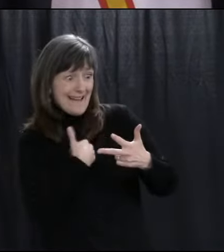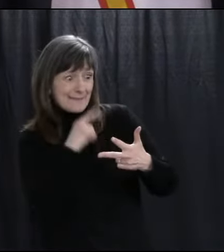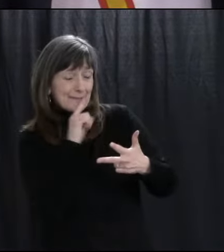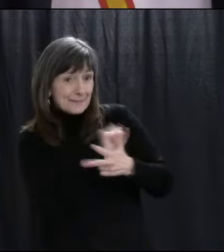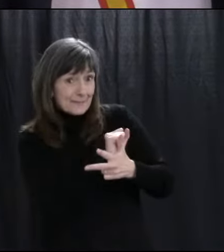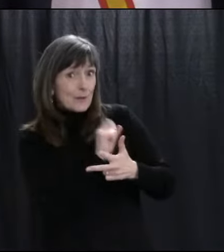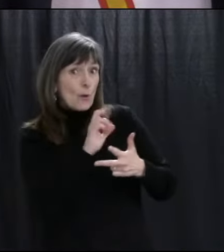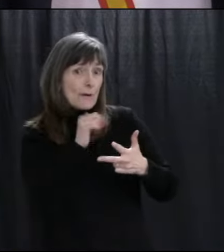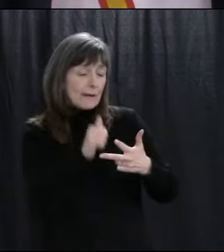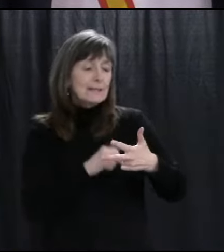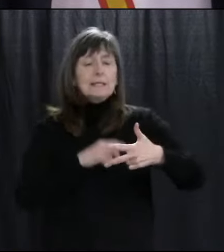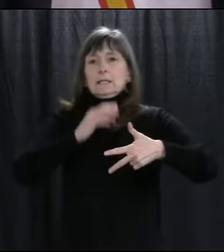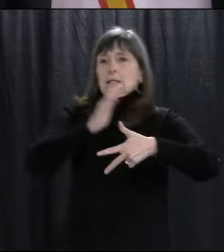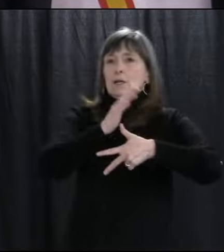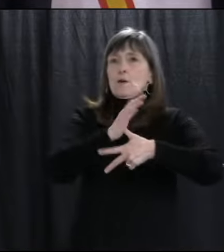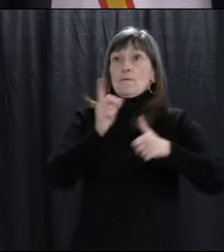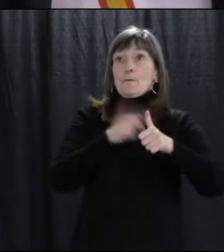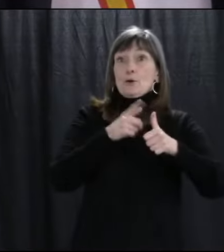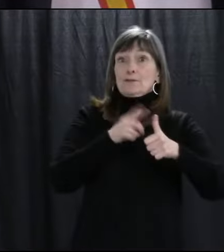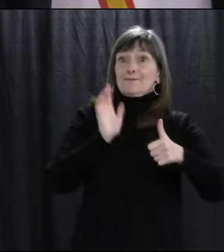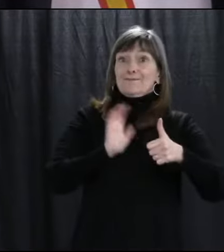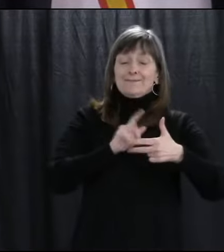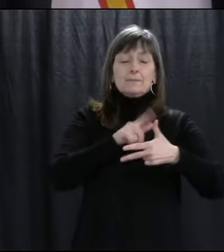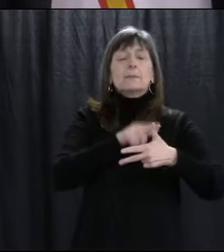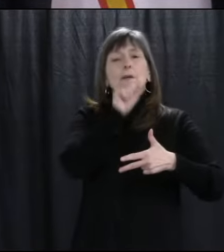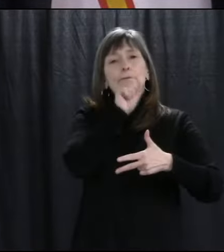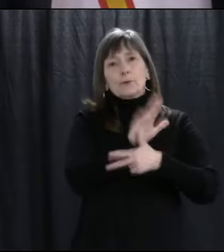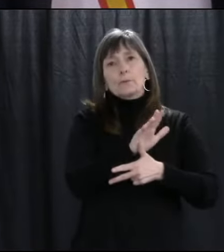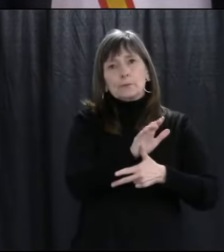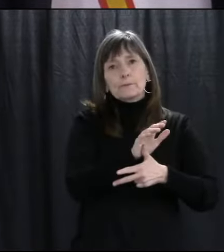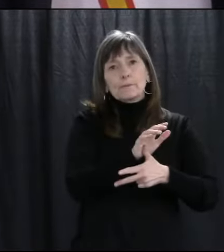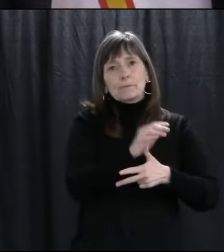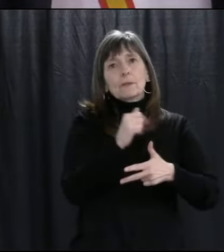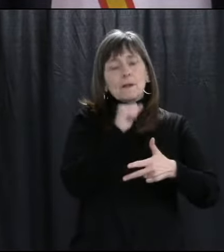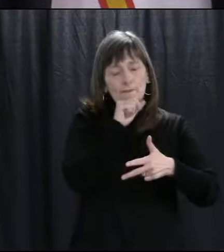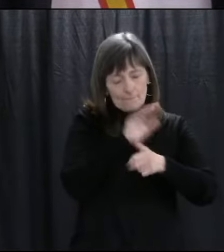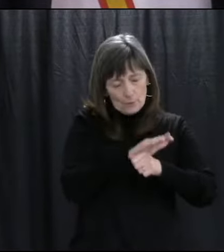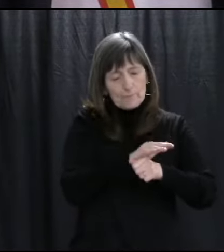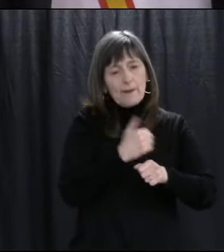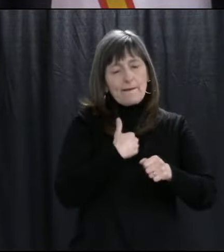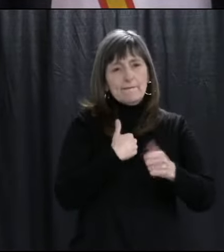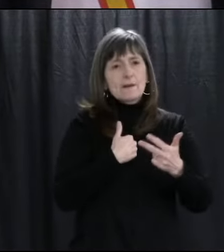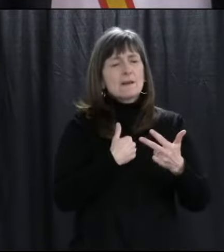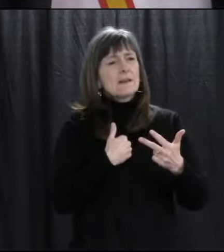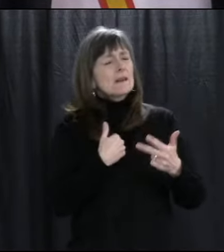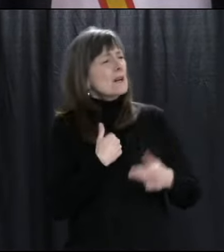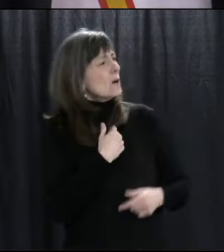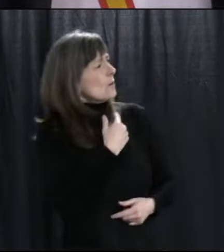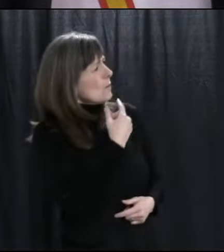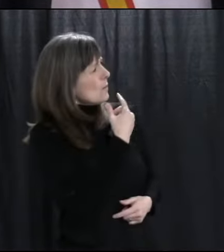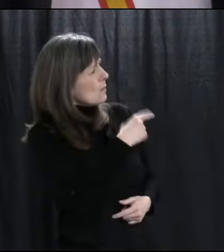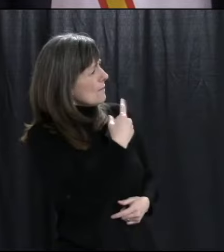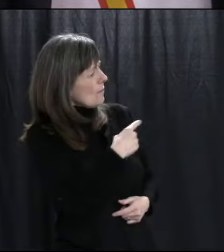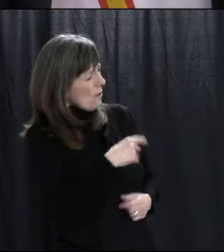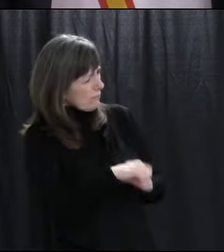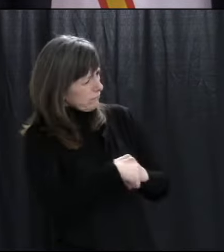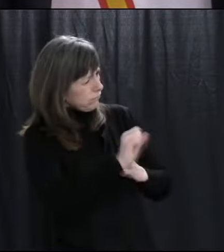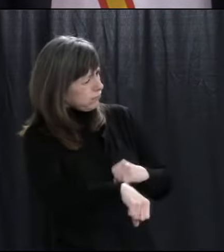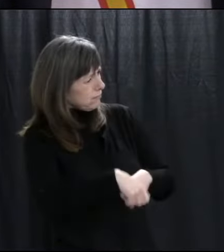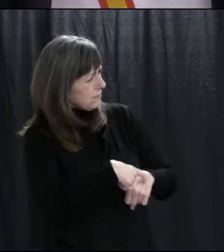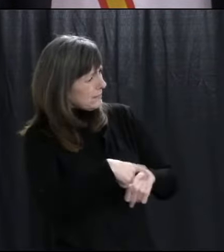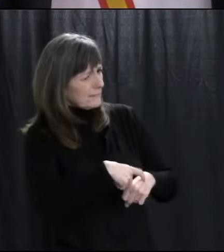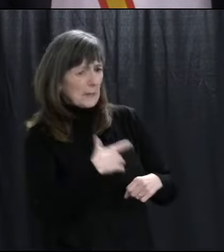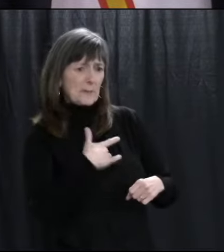Yes, so our first case has been confirmed. Okay. Why is it taking apparently longer than